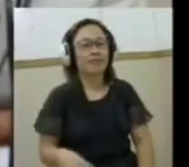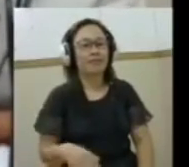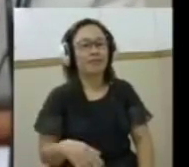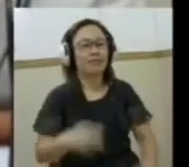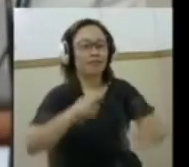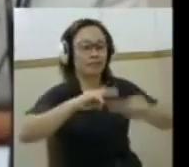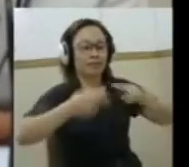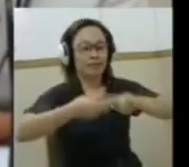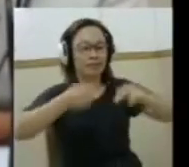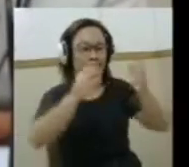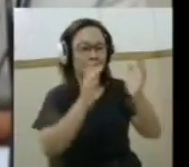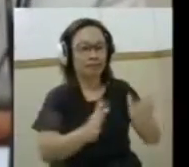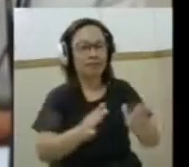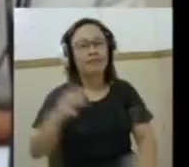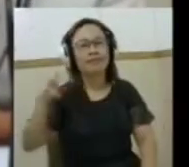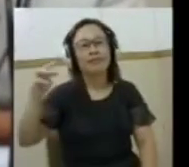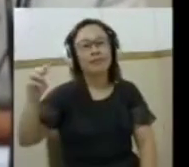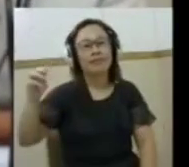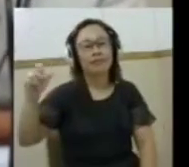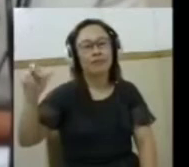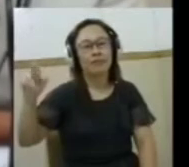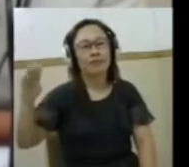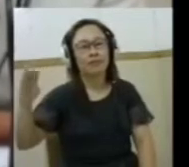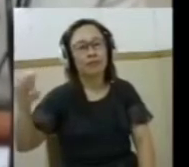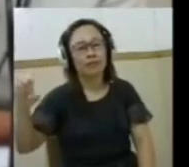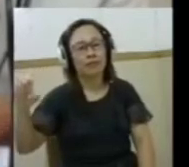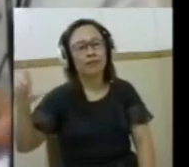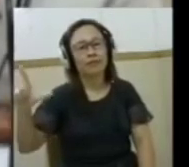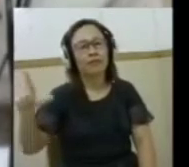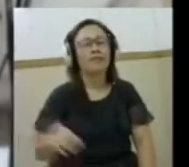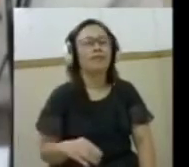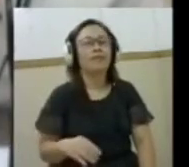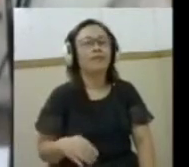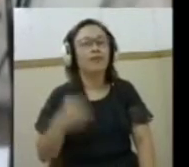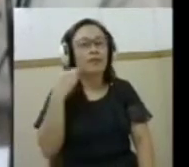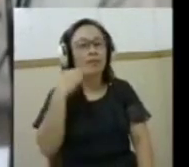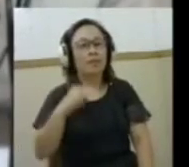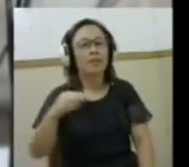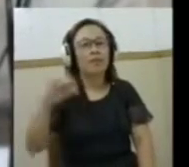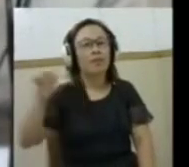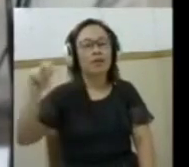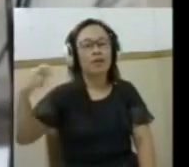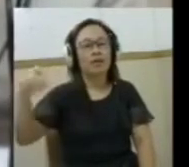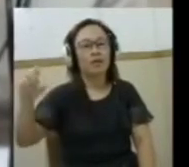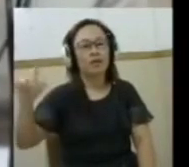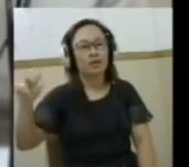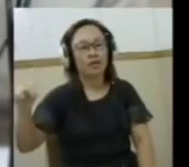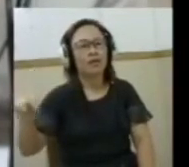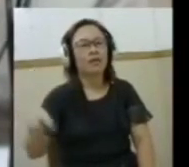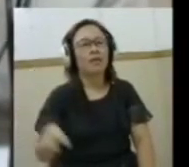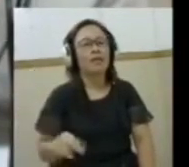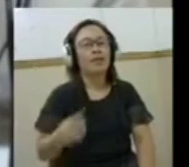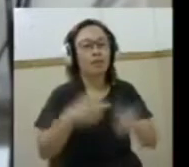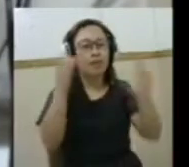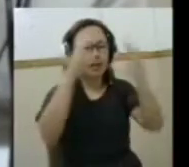narrator, Maribel, Isabel, and Julia, no other than Ma'am Angeline De Los Reyes from